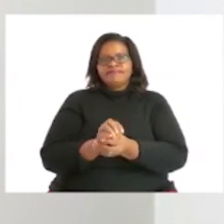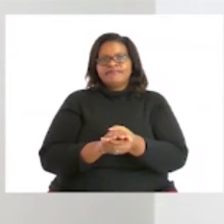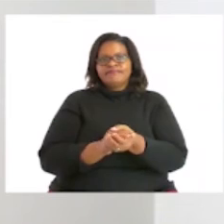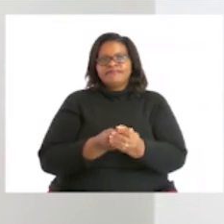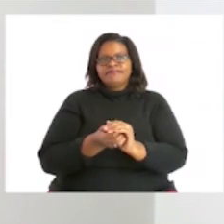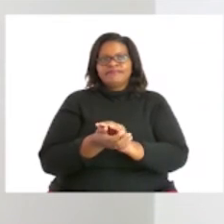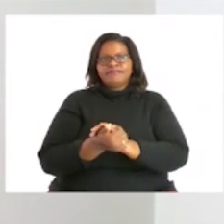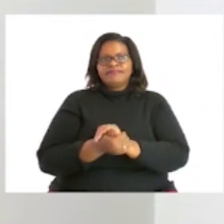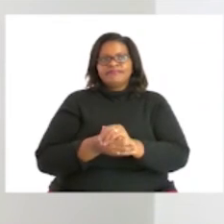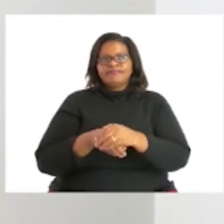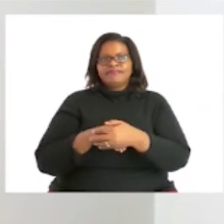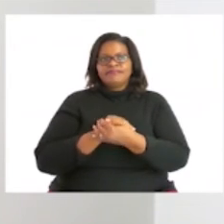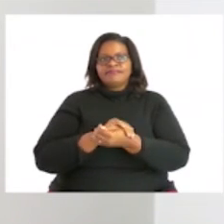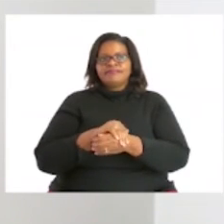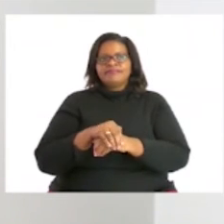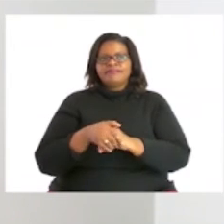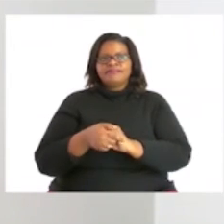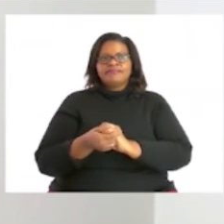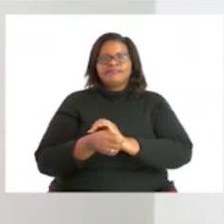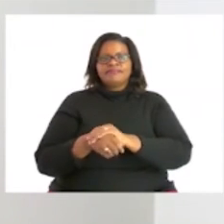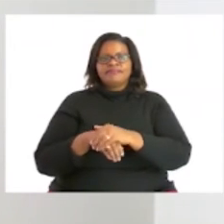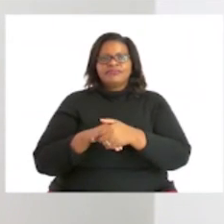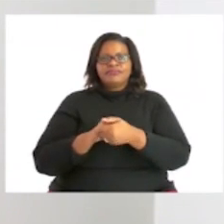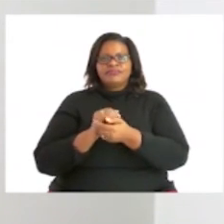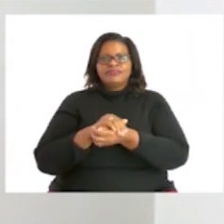in nicely.